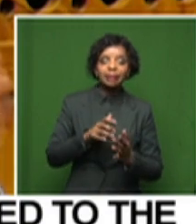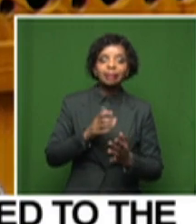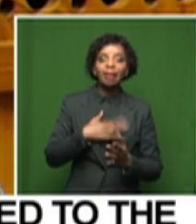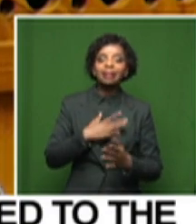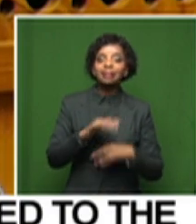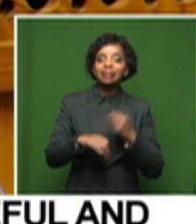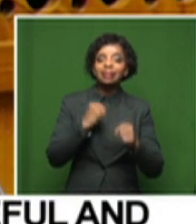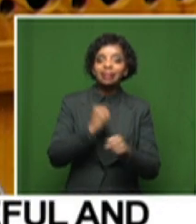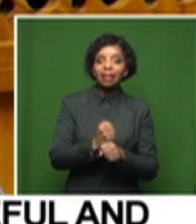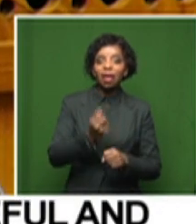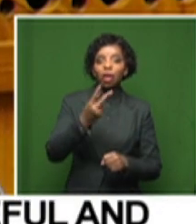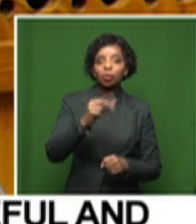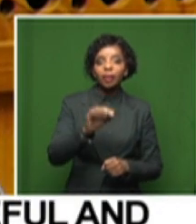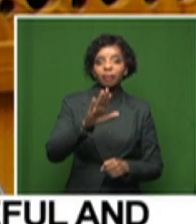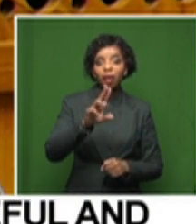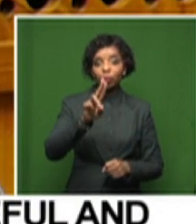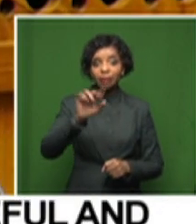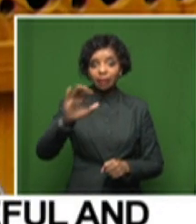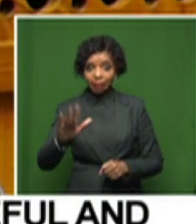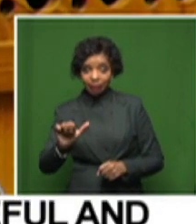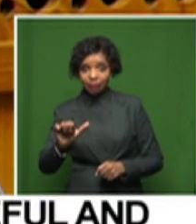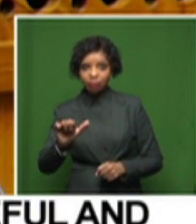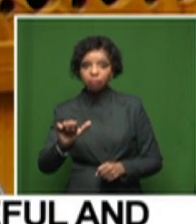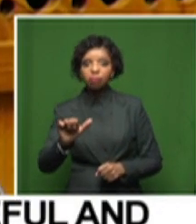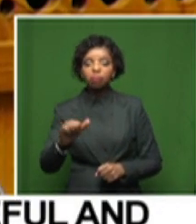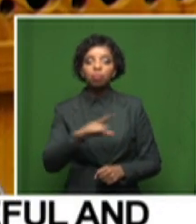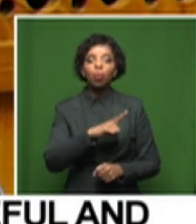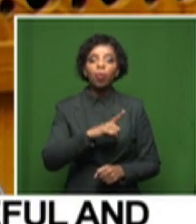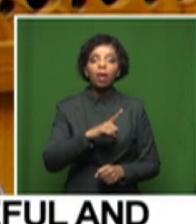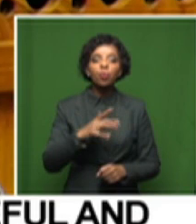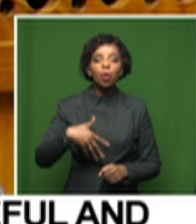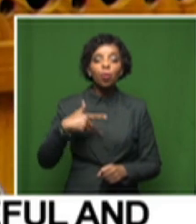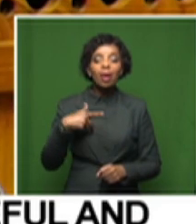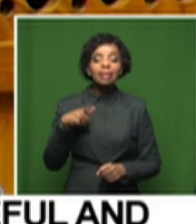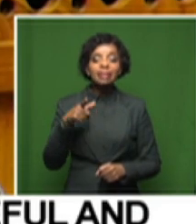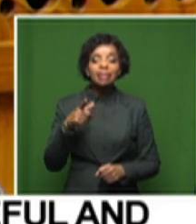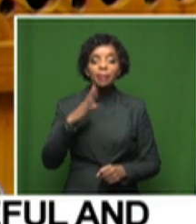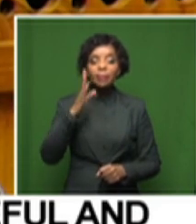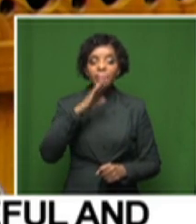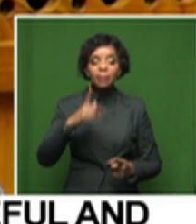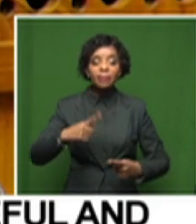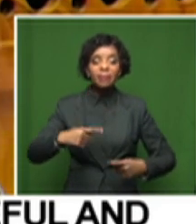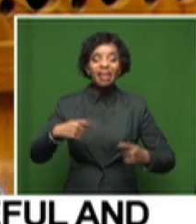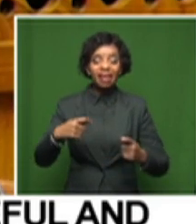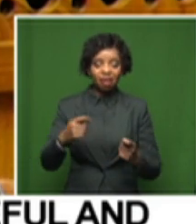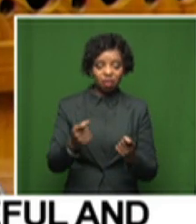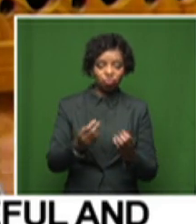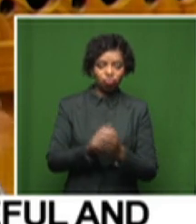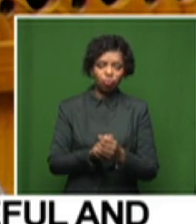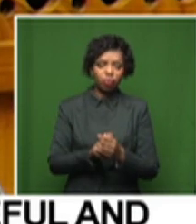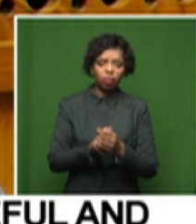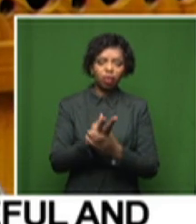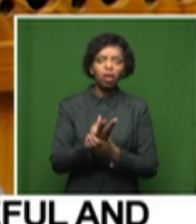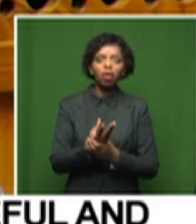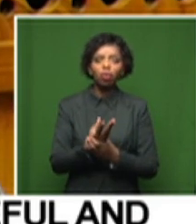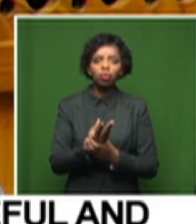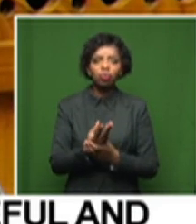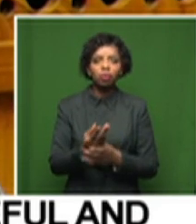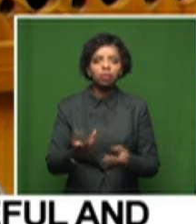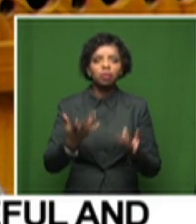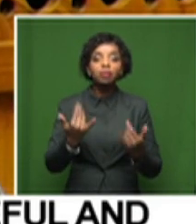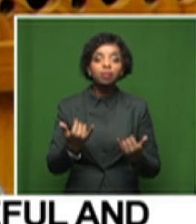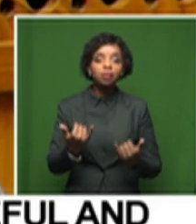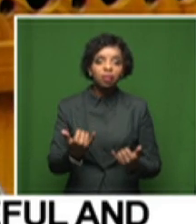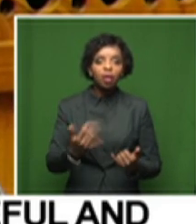by constraining non-interest spending growth. Two, we shift spending from consumption